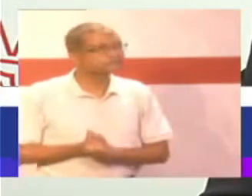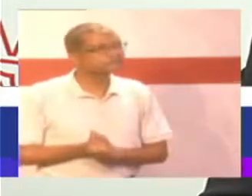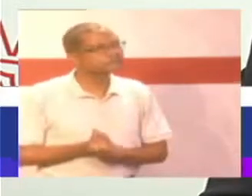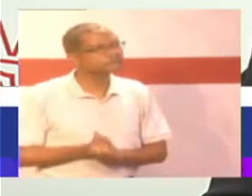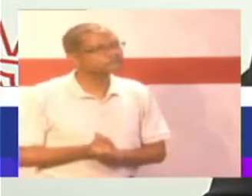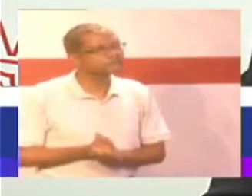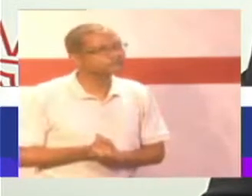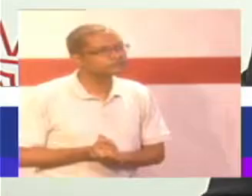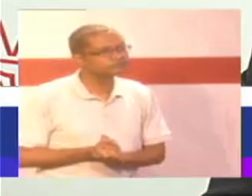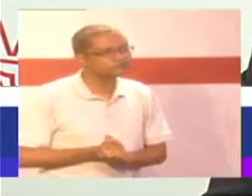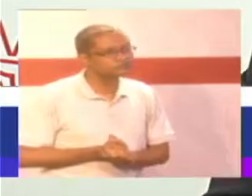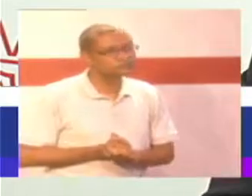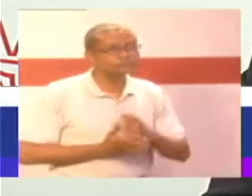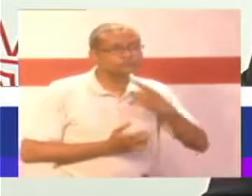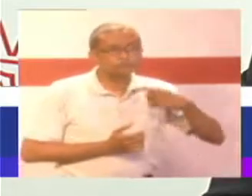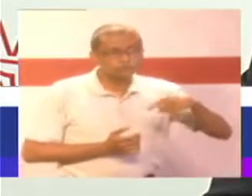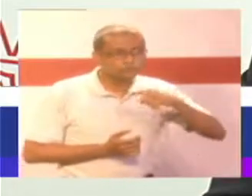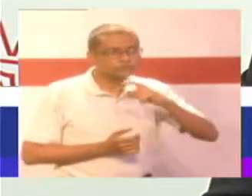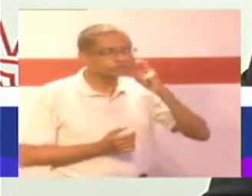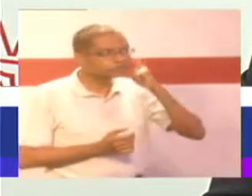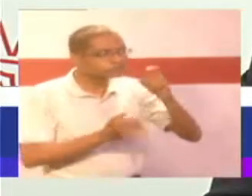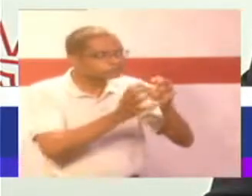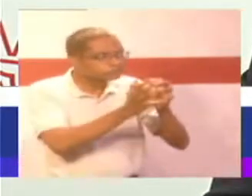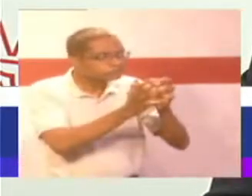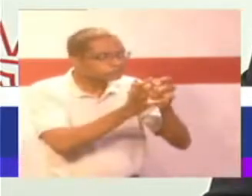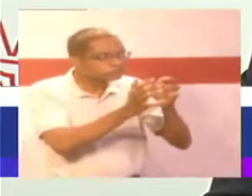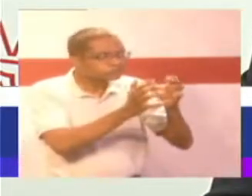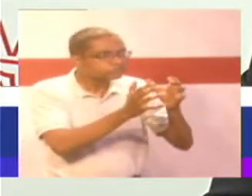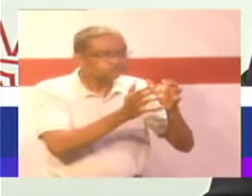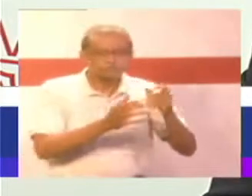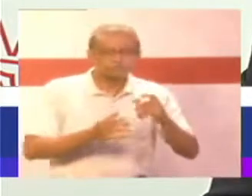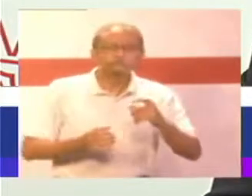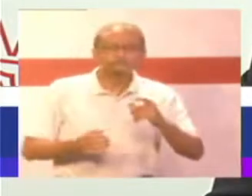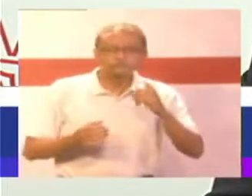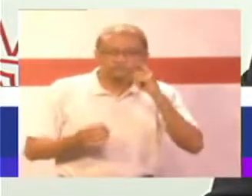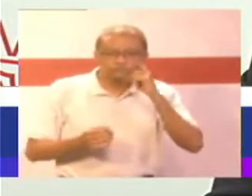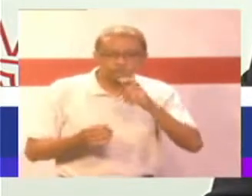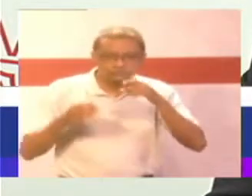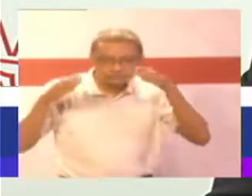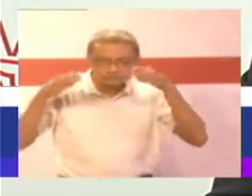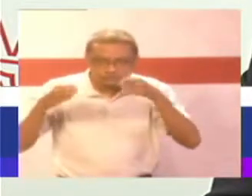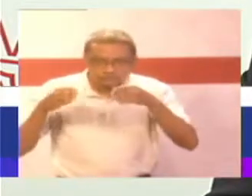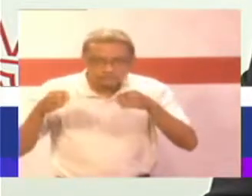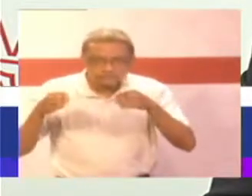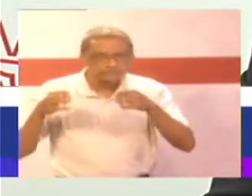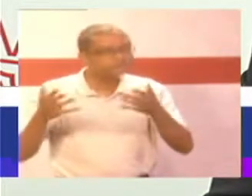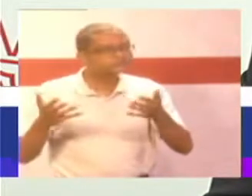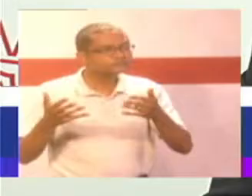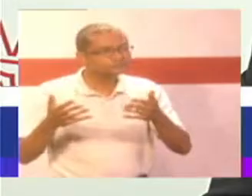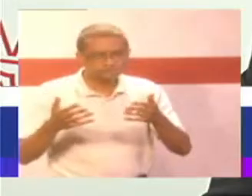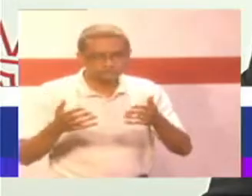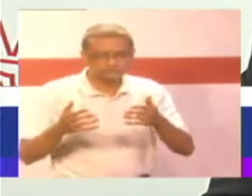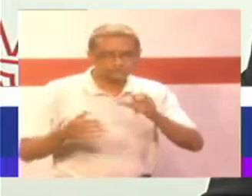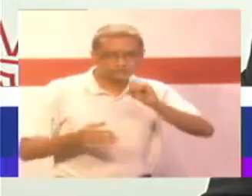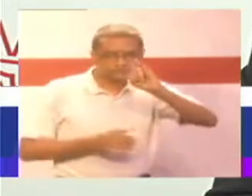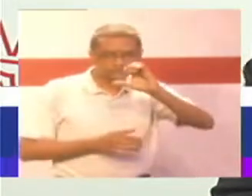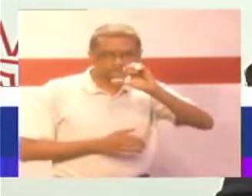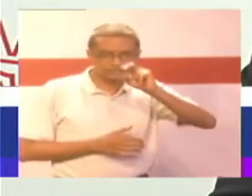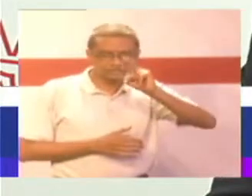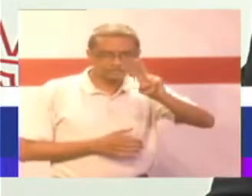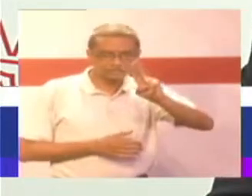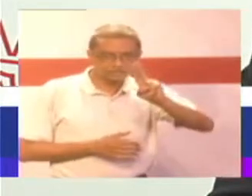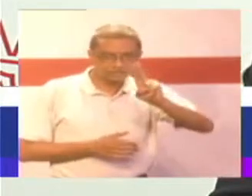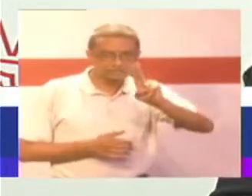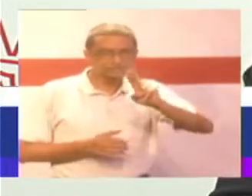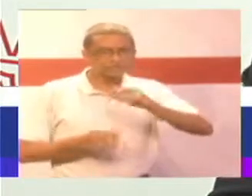wave, we have noticed that there has been a shift in demand for ICU level care beds as opposed to ward